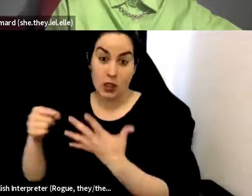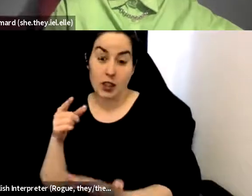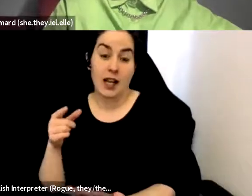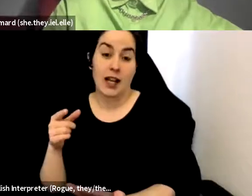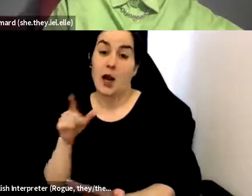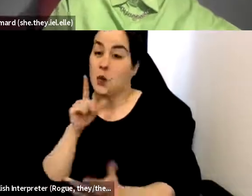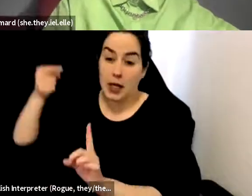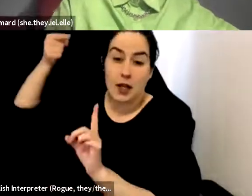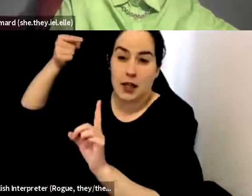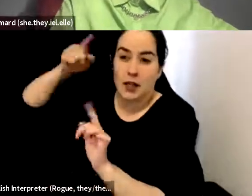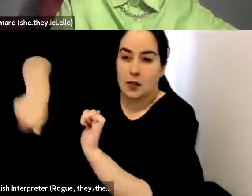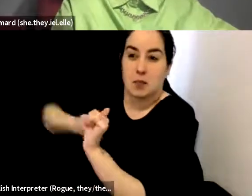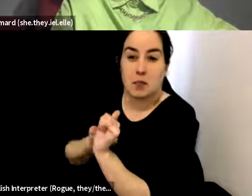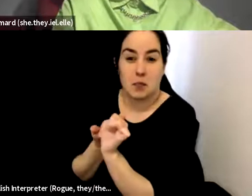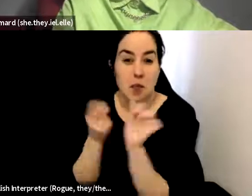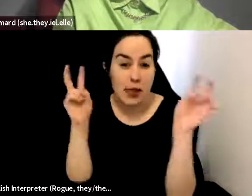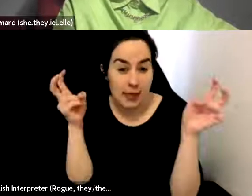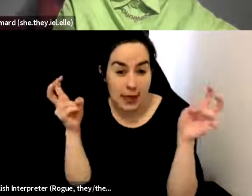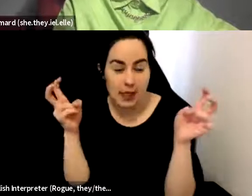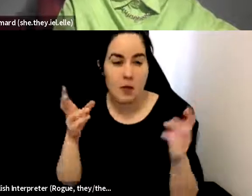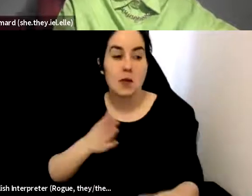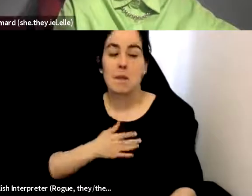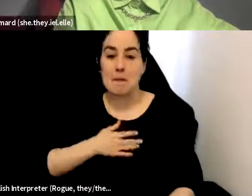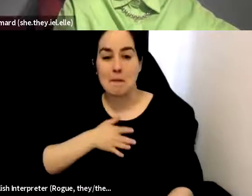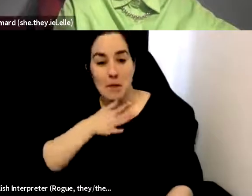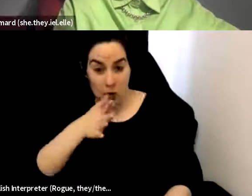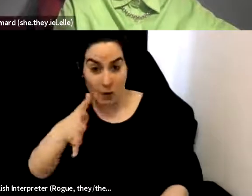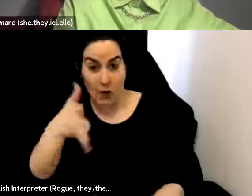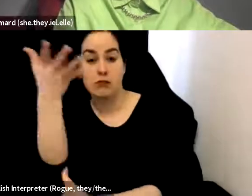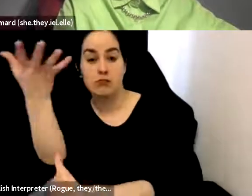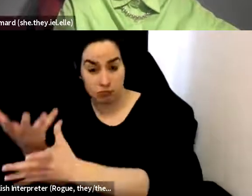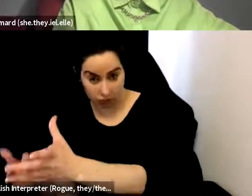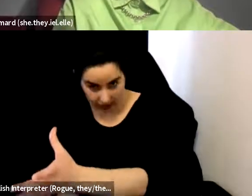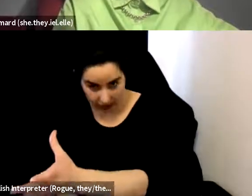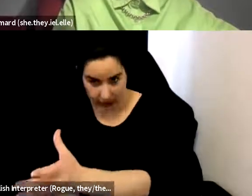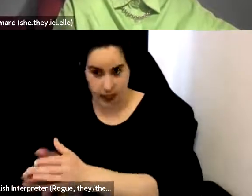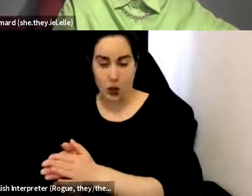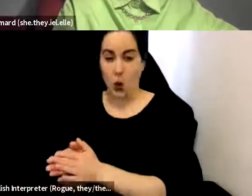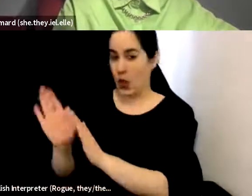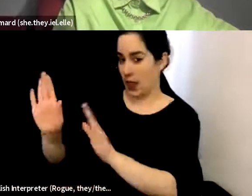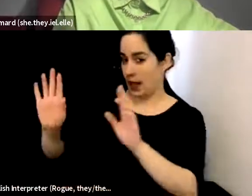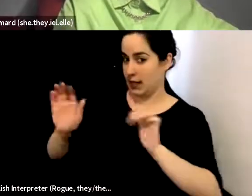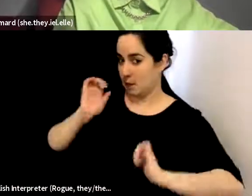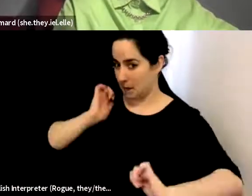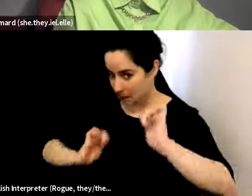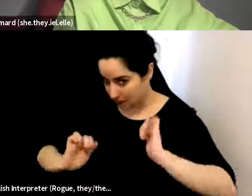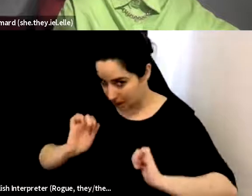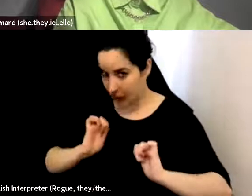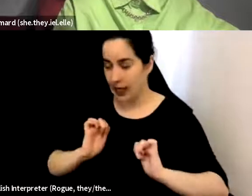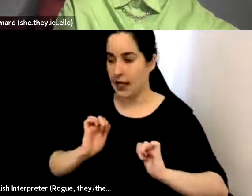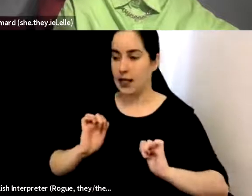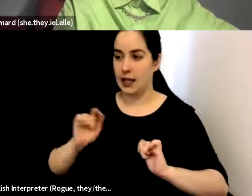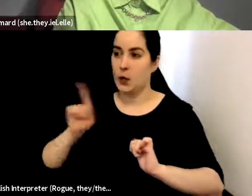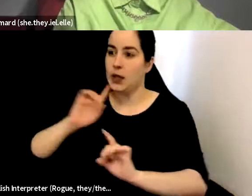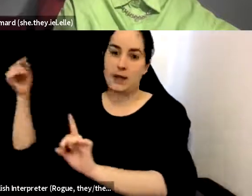matriarch in the family, and which was based around my grandmother's passing. Well, the summer that my grandmother spent in a coma, which then led to her passing